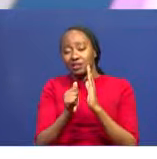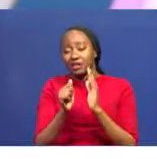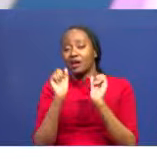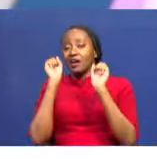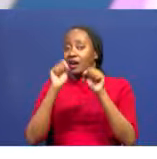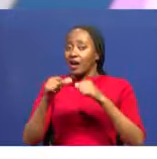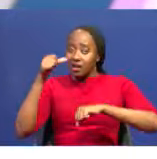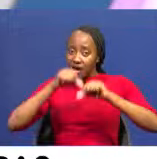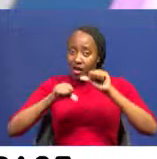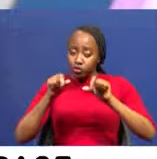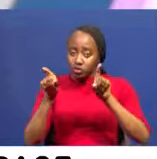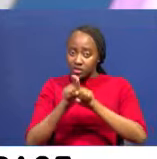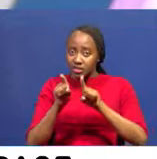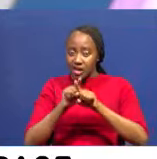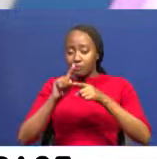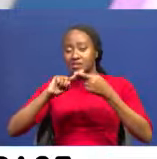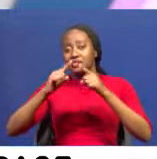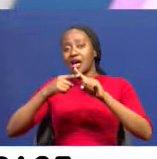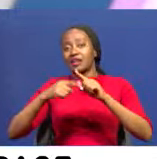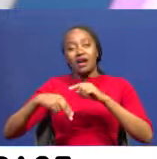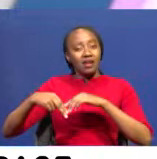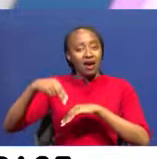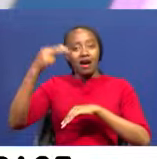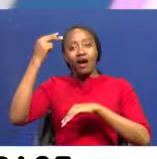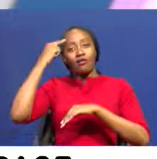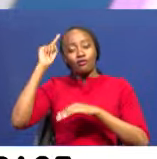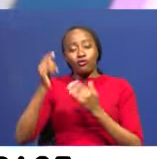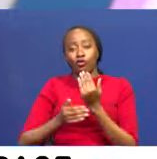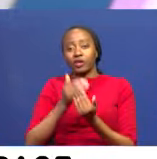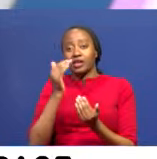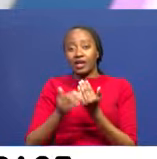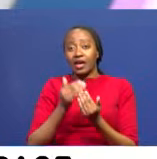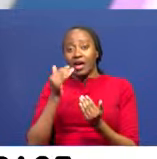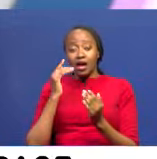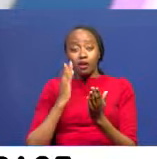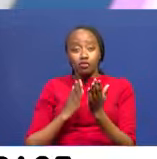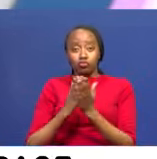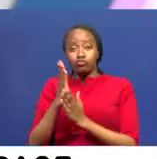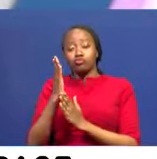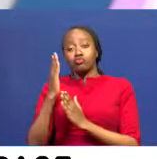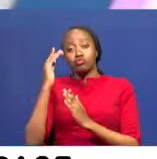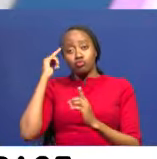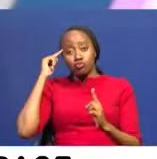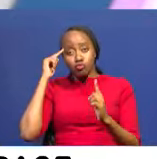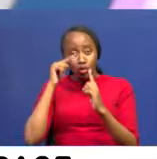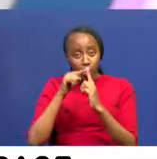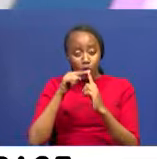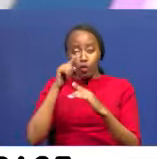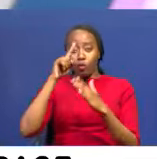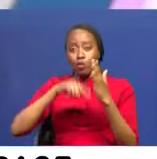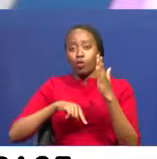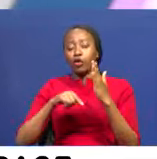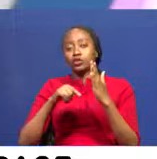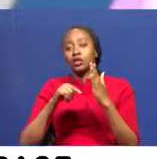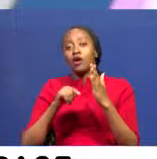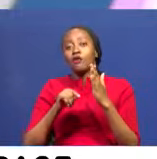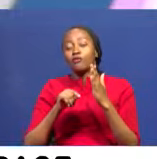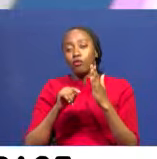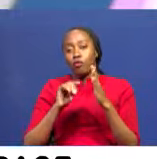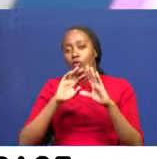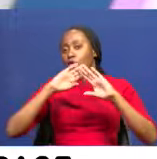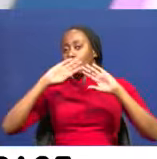attainable standard of care, and also in line now with the government objectives of achieving the universal healthcare coverage